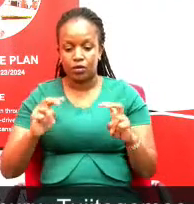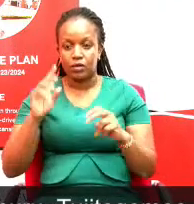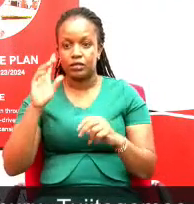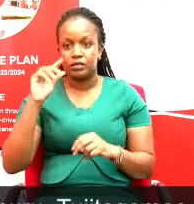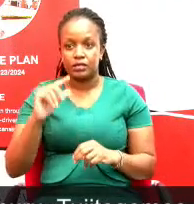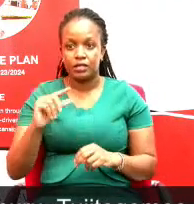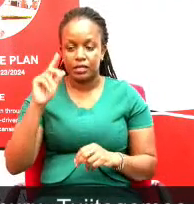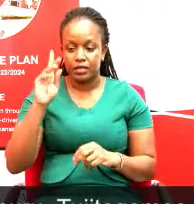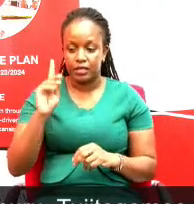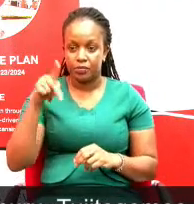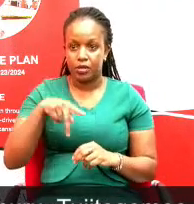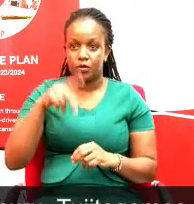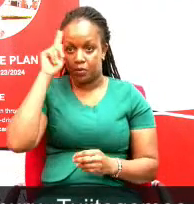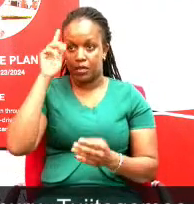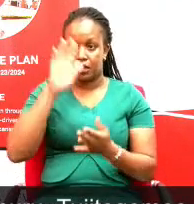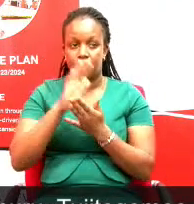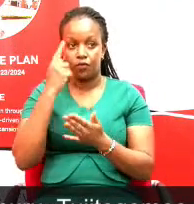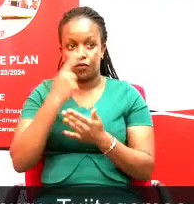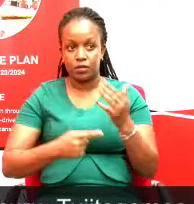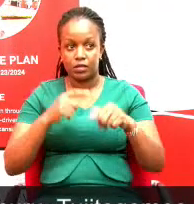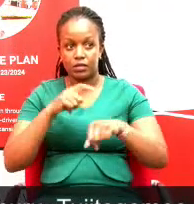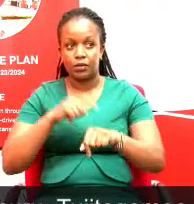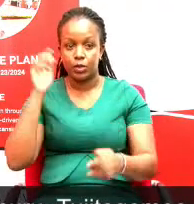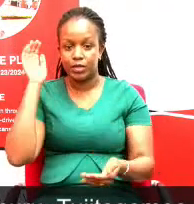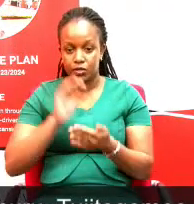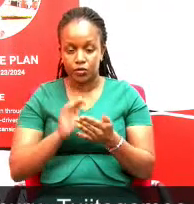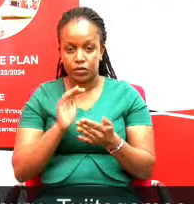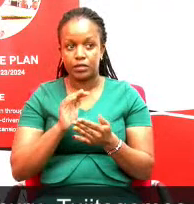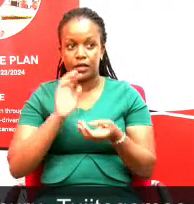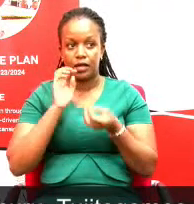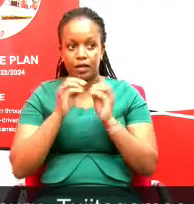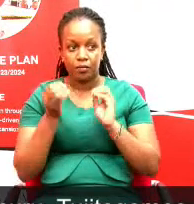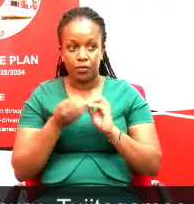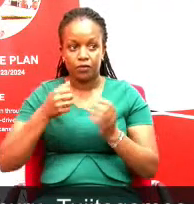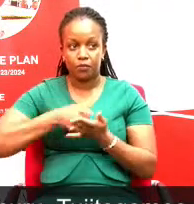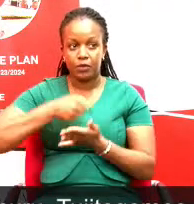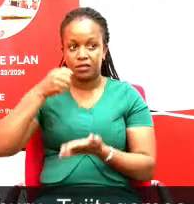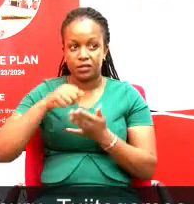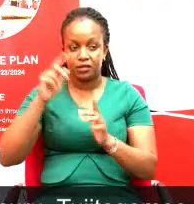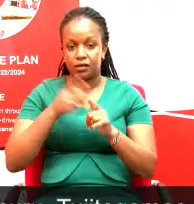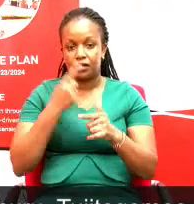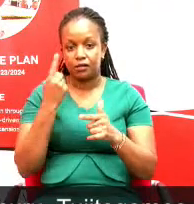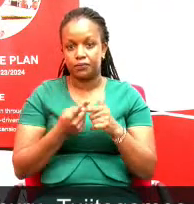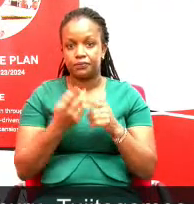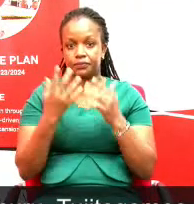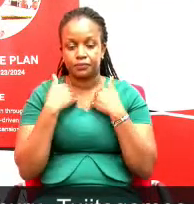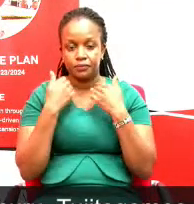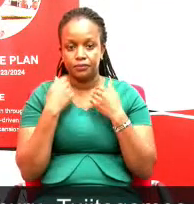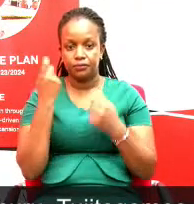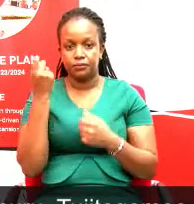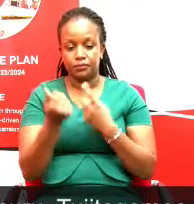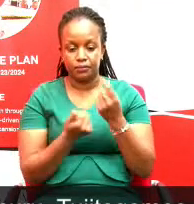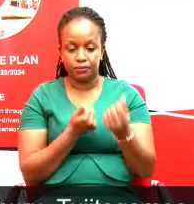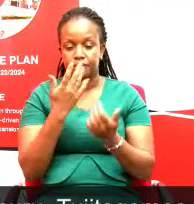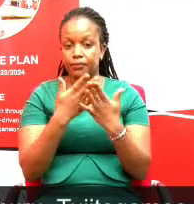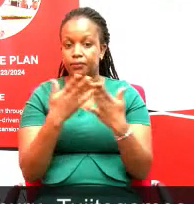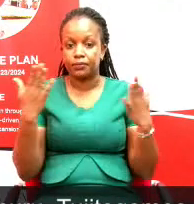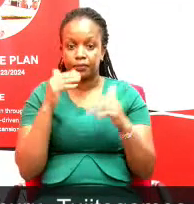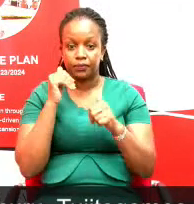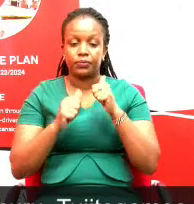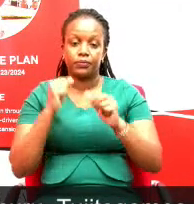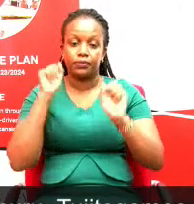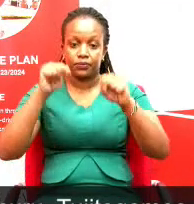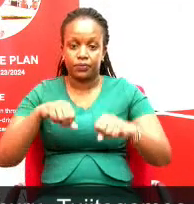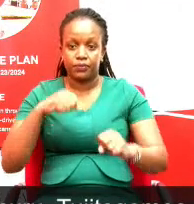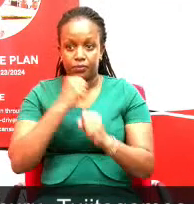believe when we manage to reduce the size of budget deficit, therefore there will be little appetite to borrow. You can manage, you can be masters of